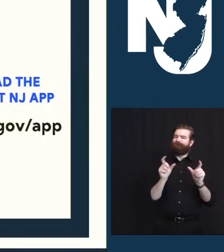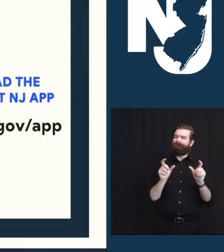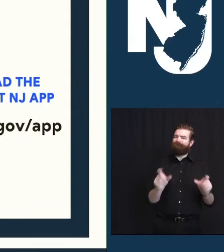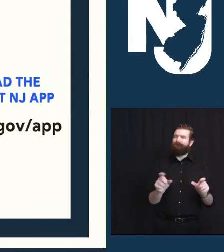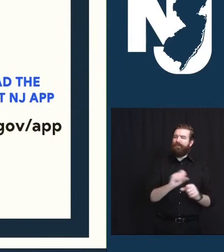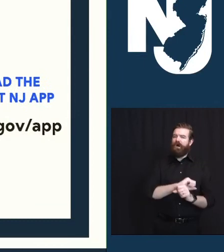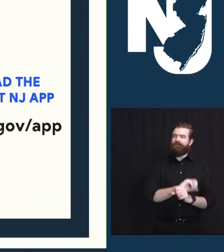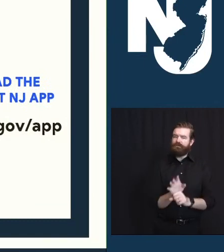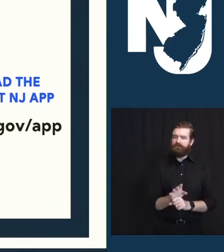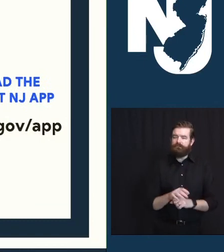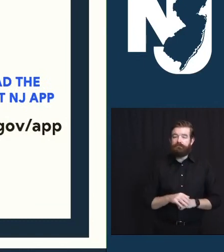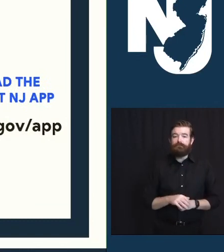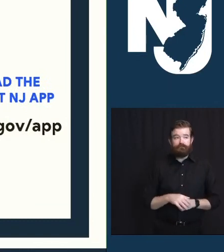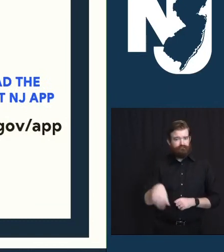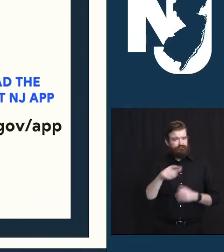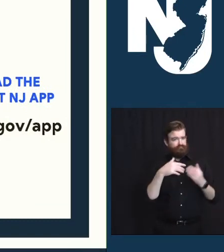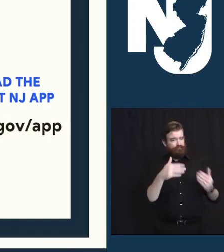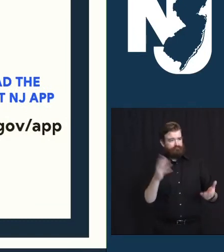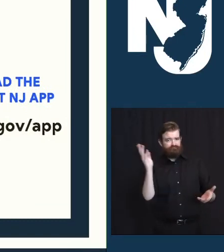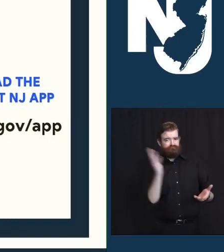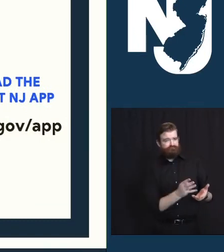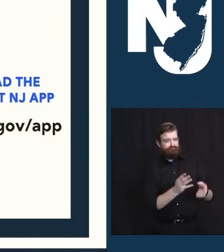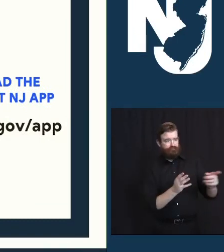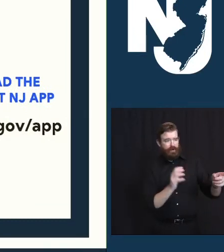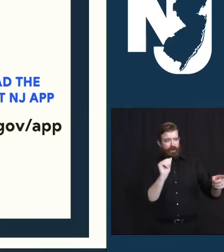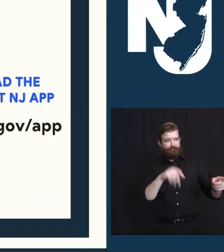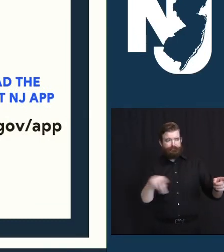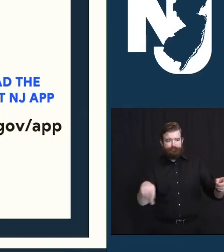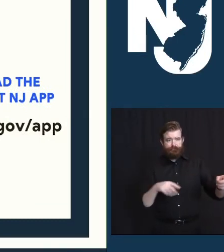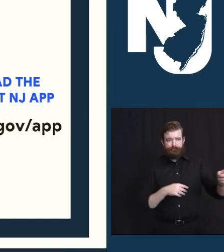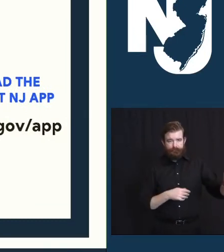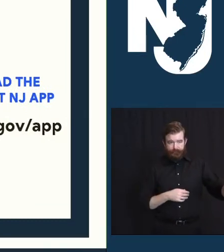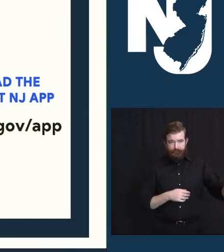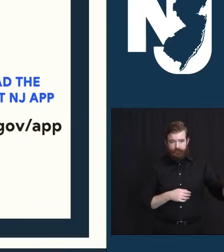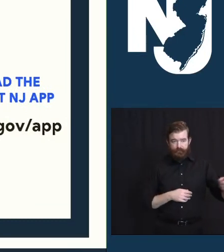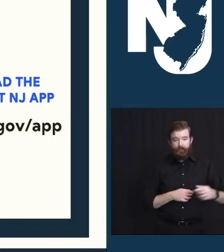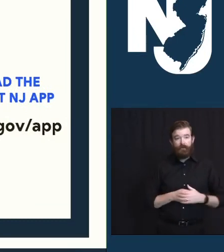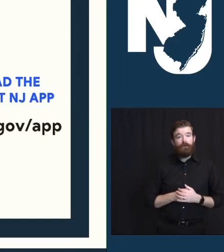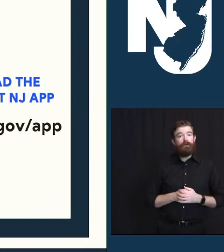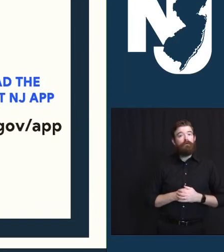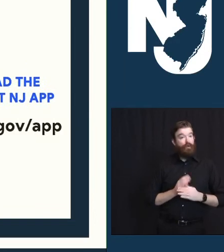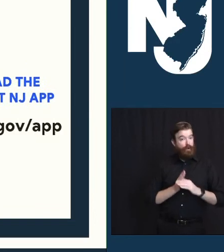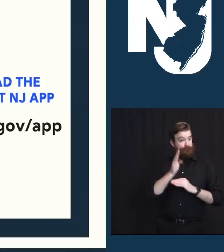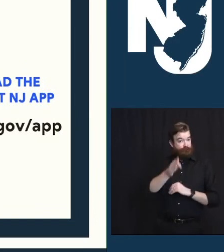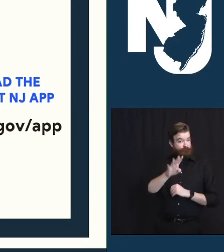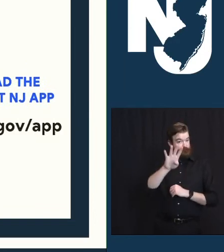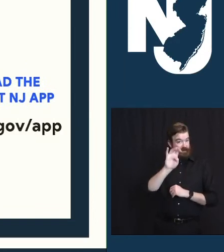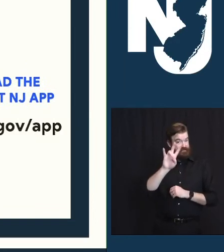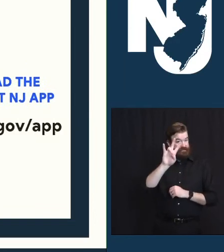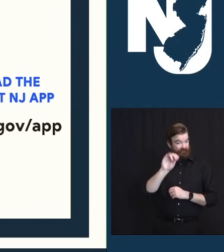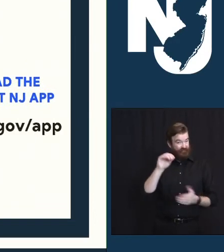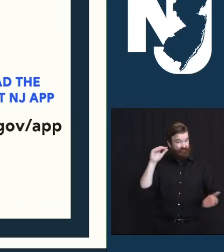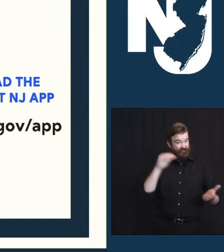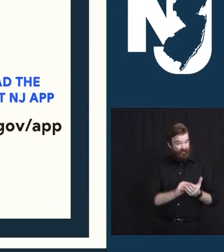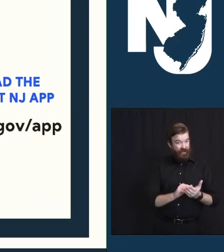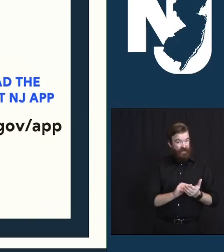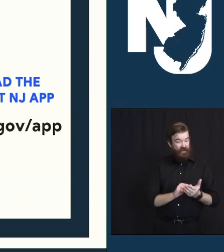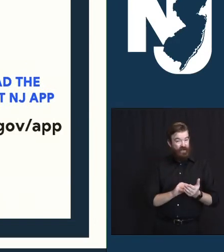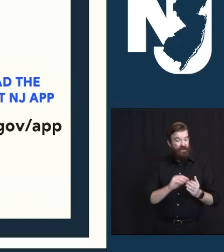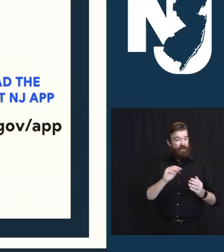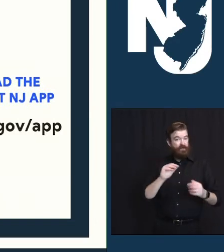NJ app to their smartphone. So far, the app has been downloaded roughly 470,000 times. Let's see if we can